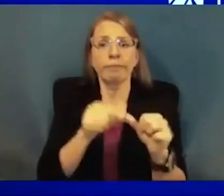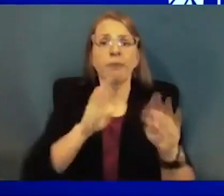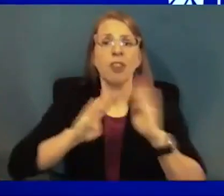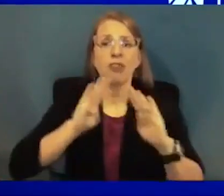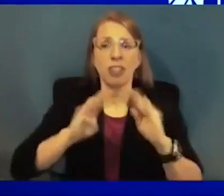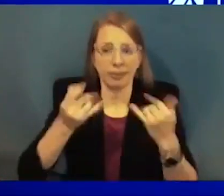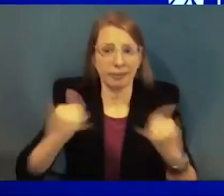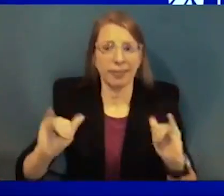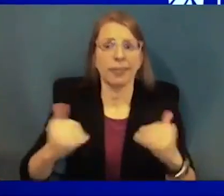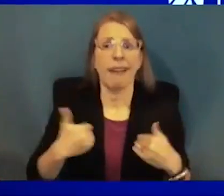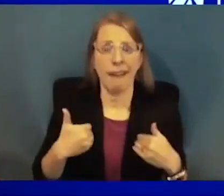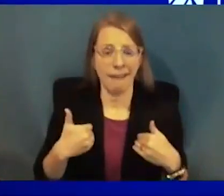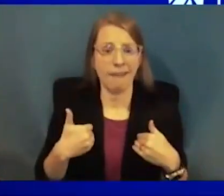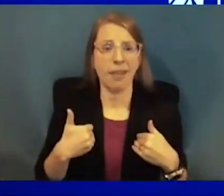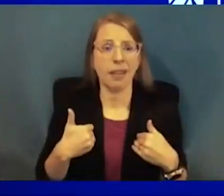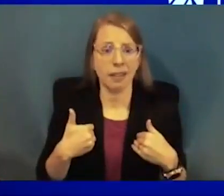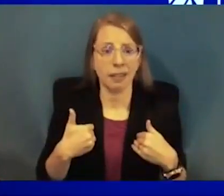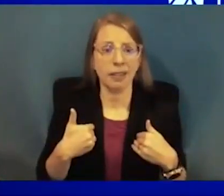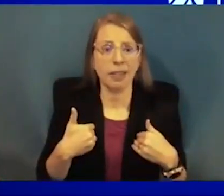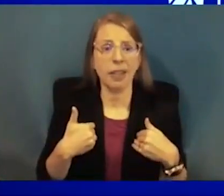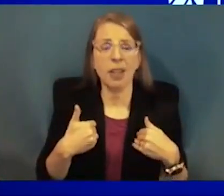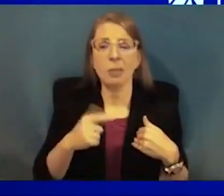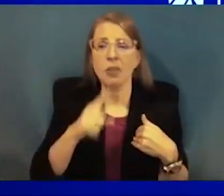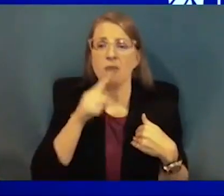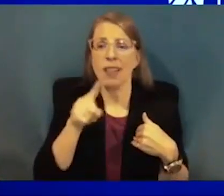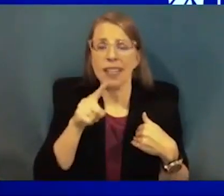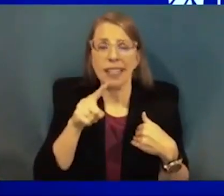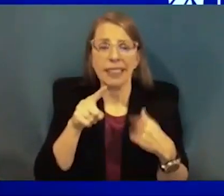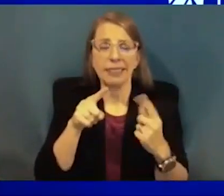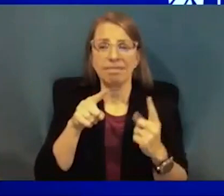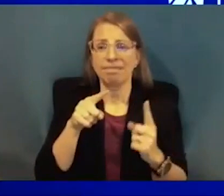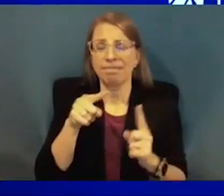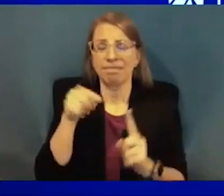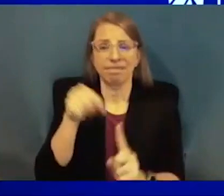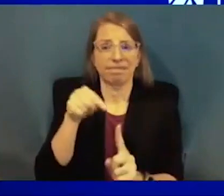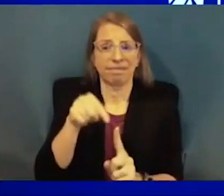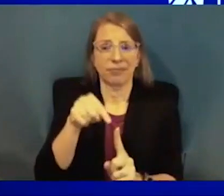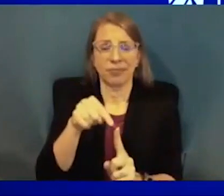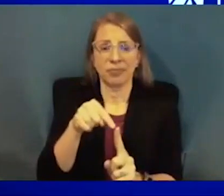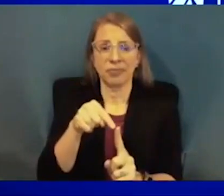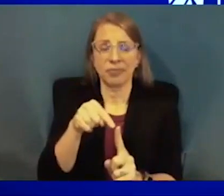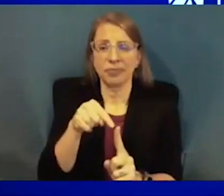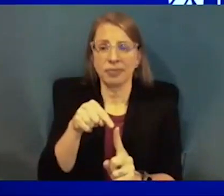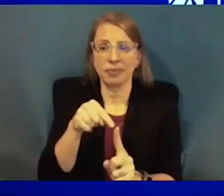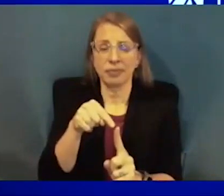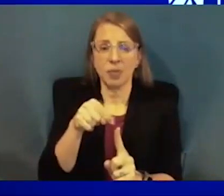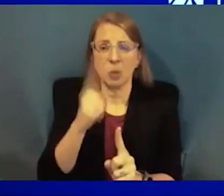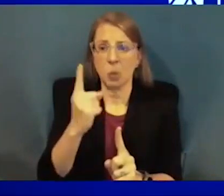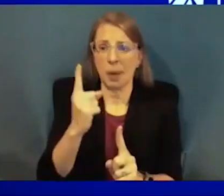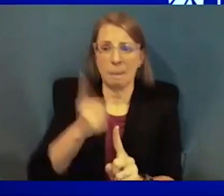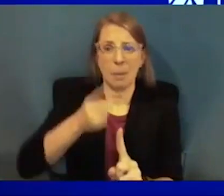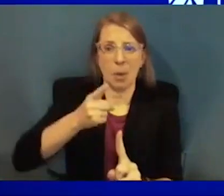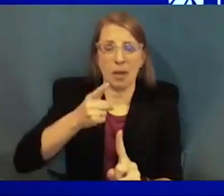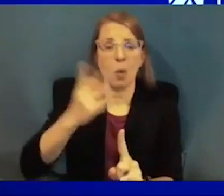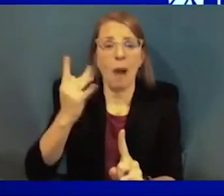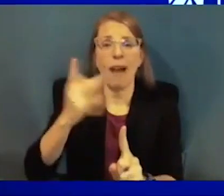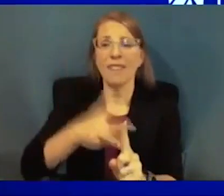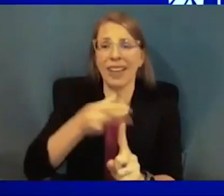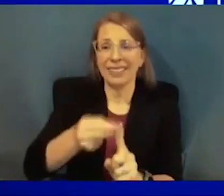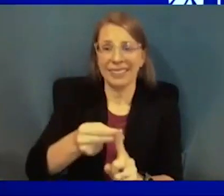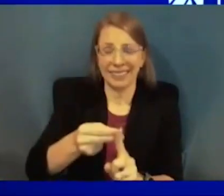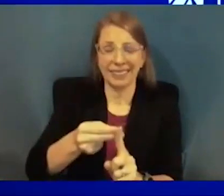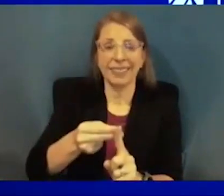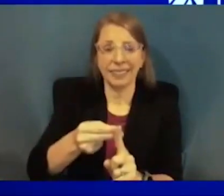that is kind of balled in together because we know that these vaccines right now continue to be